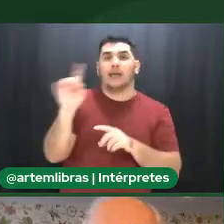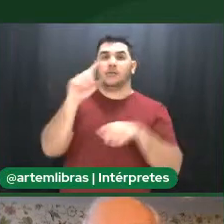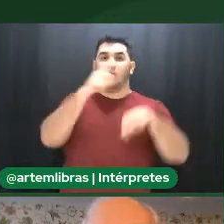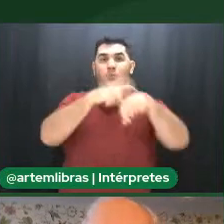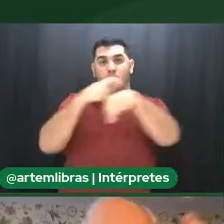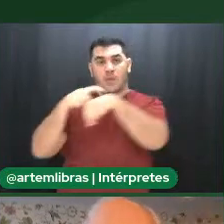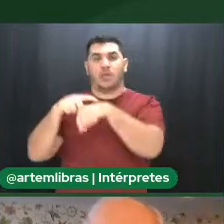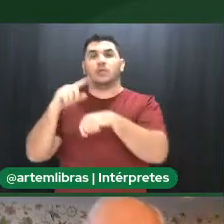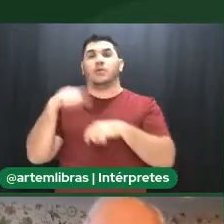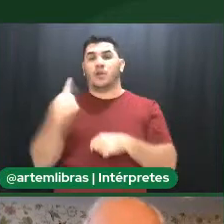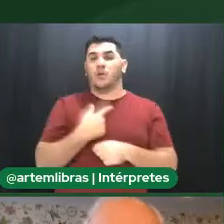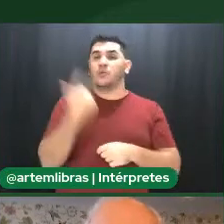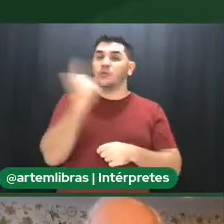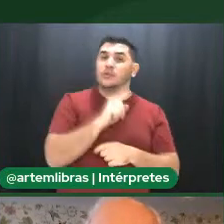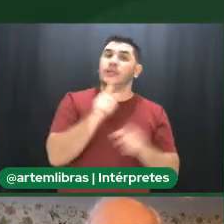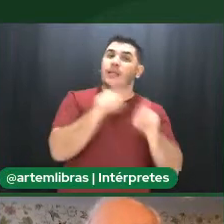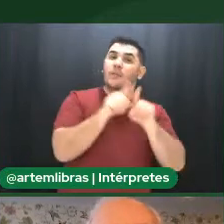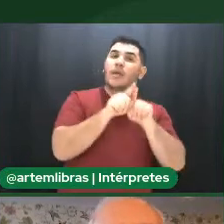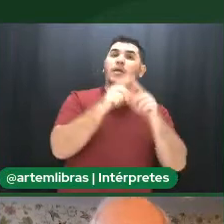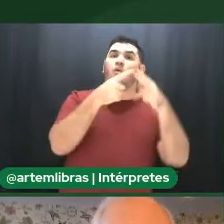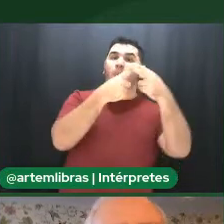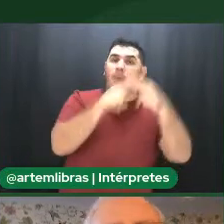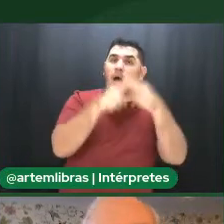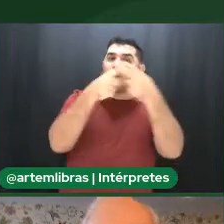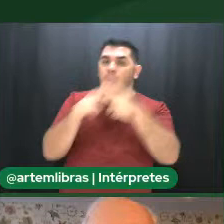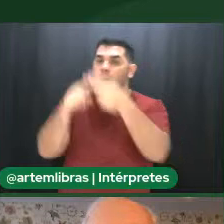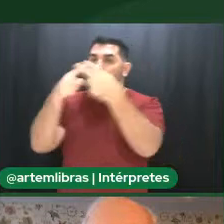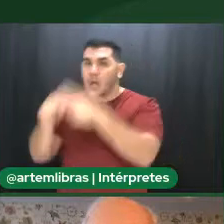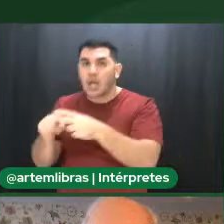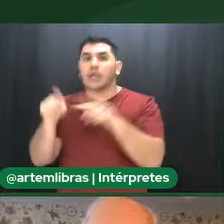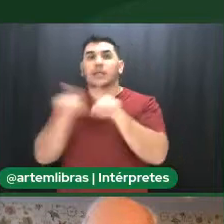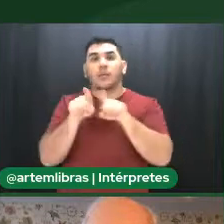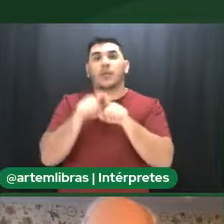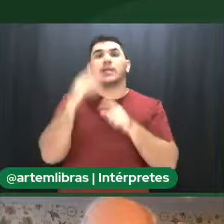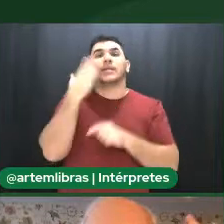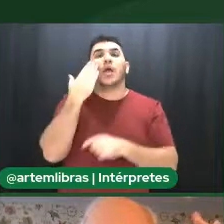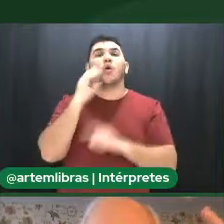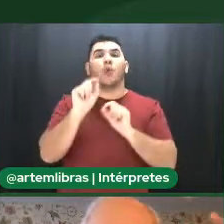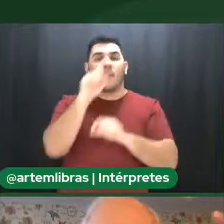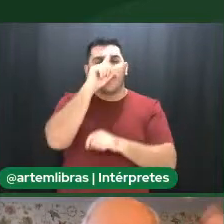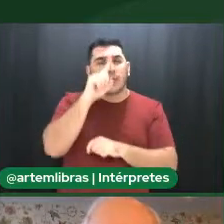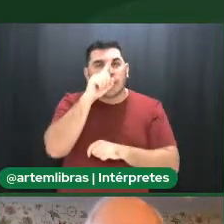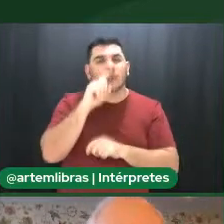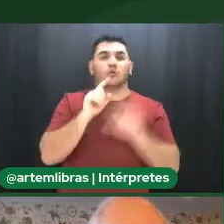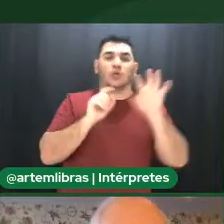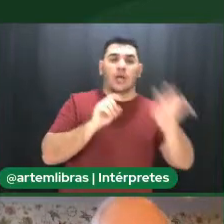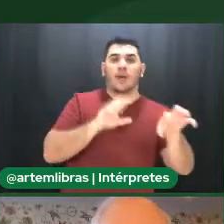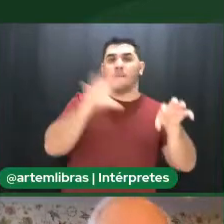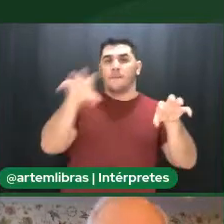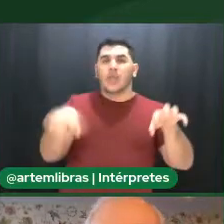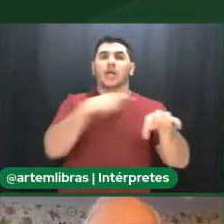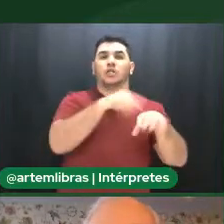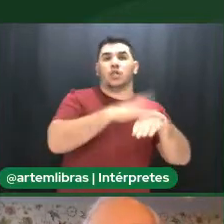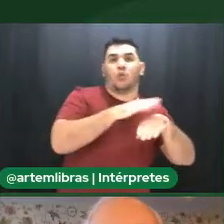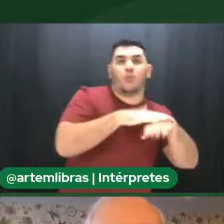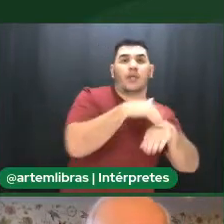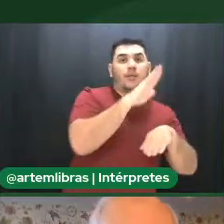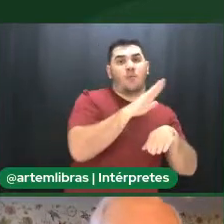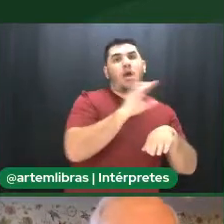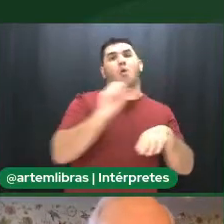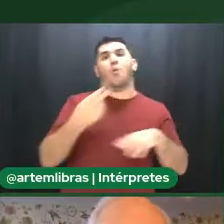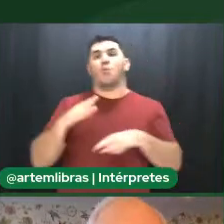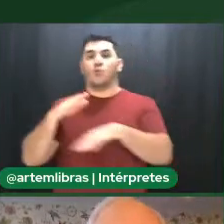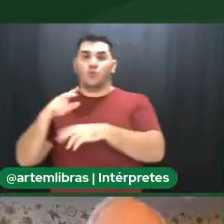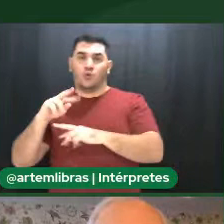the dangers of excessive automation and excessive human control. Design is a challenge.